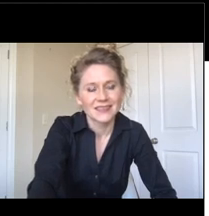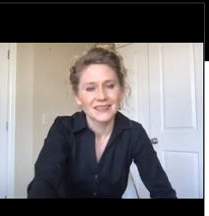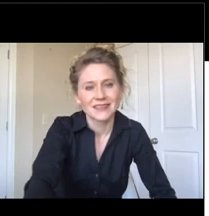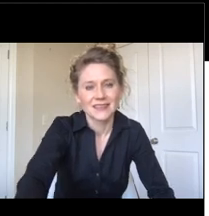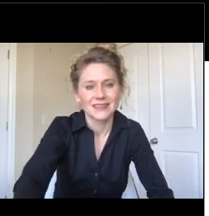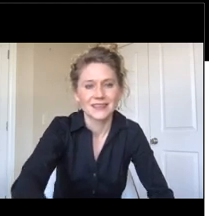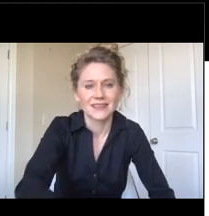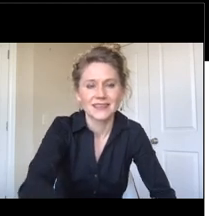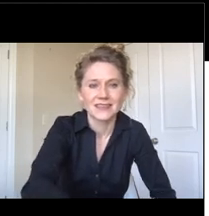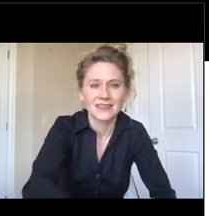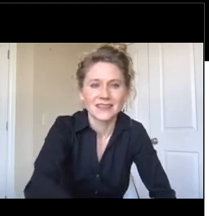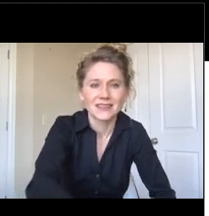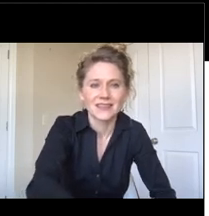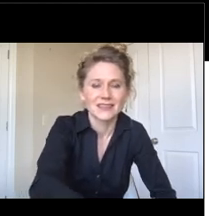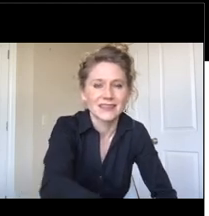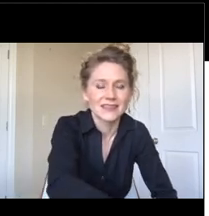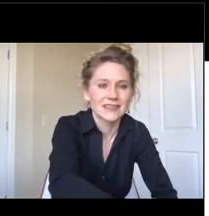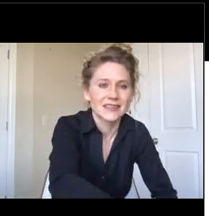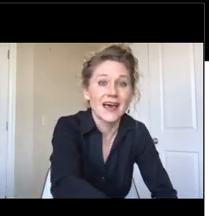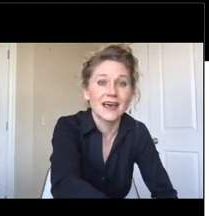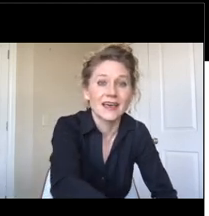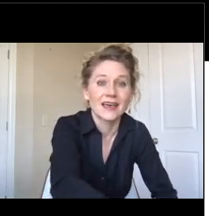thing I'd add to that, Lindsay, is on that last slide,